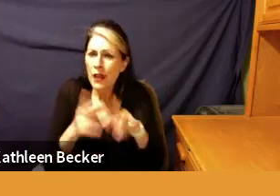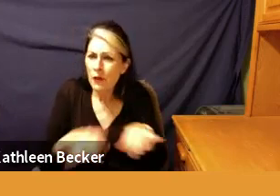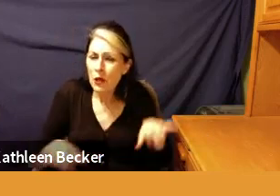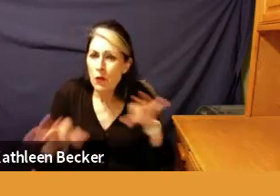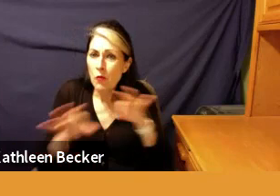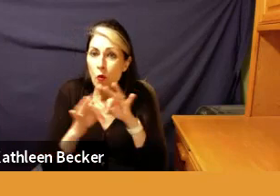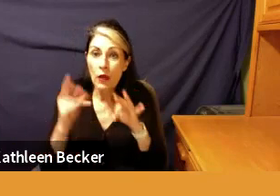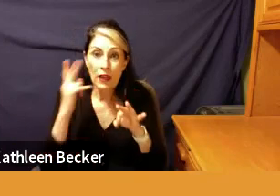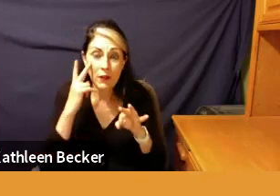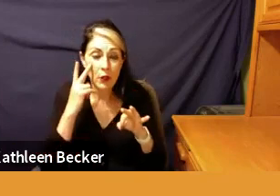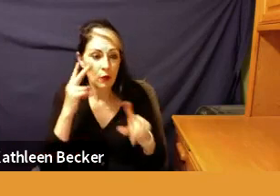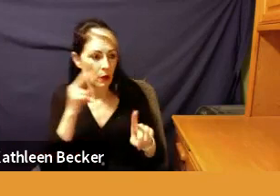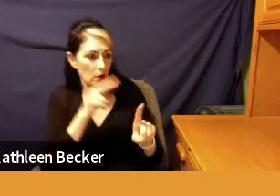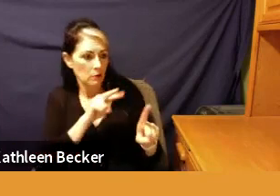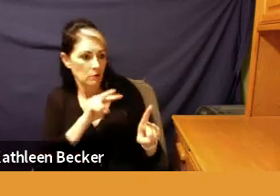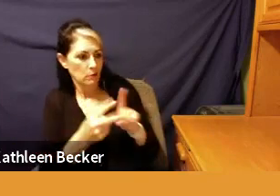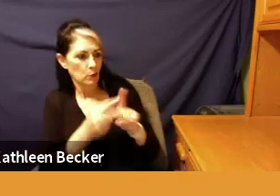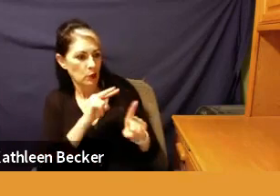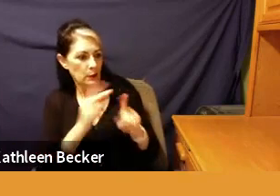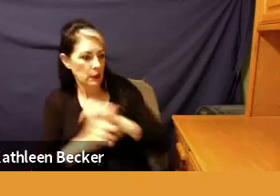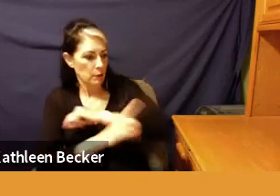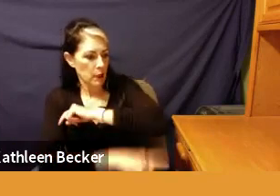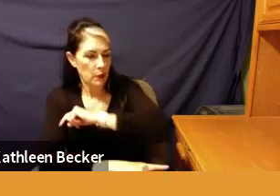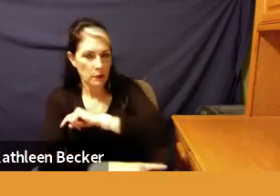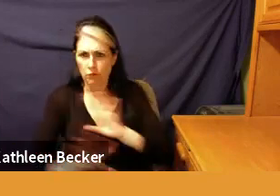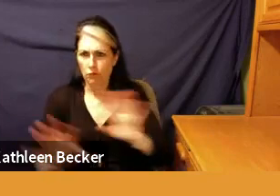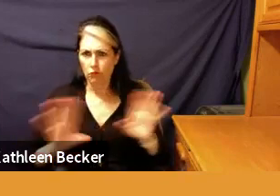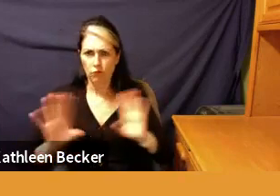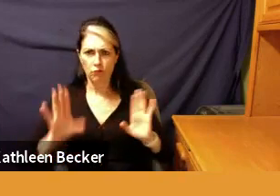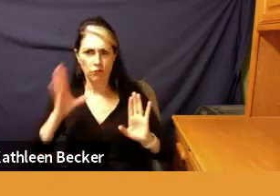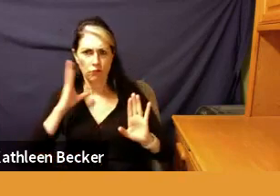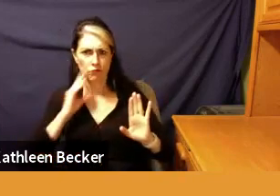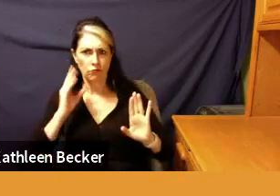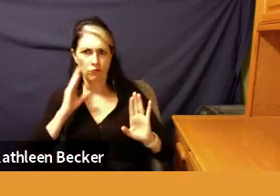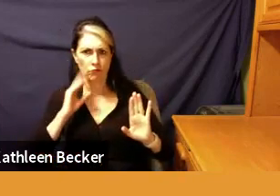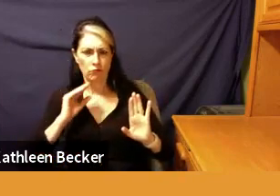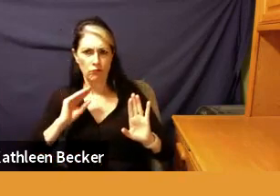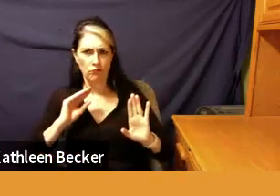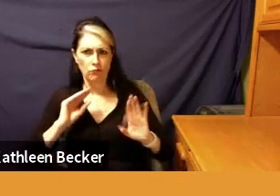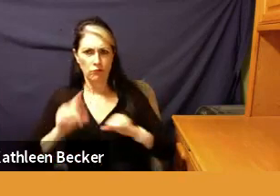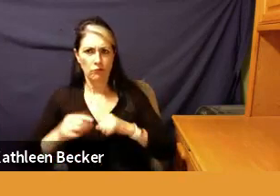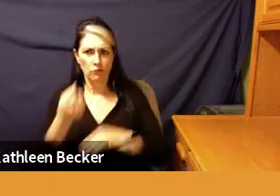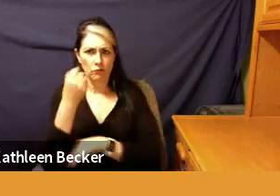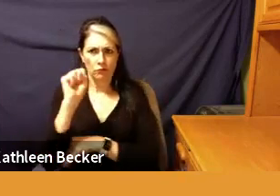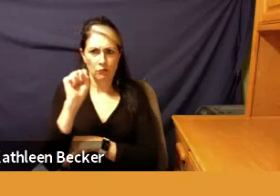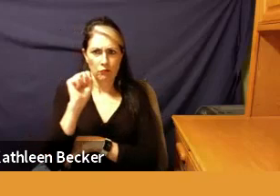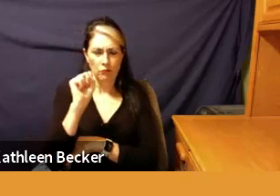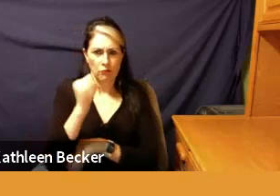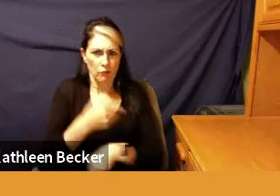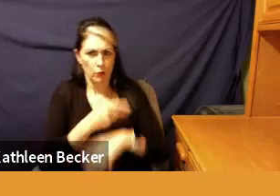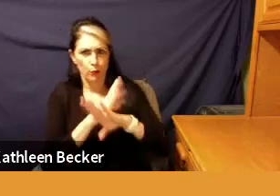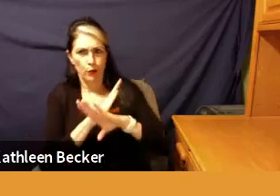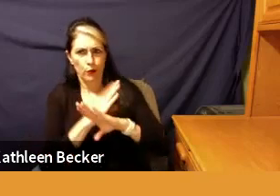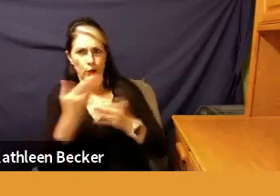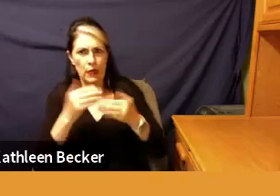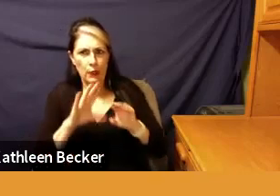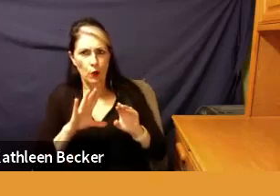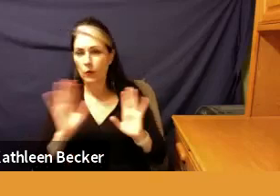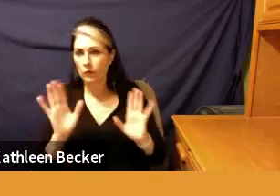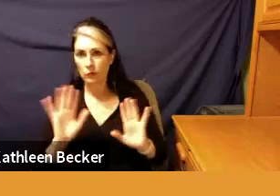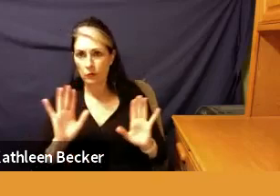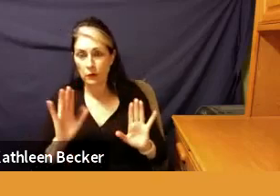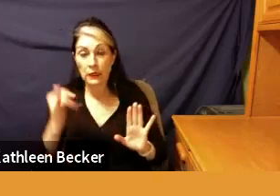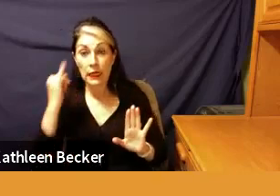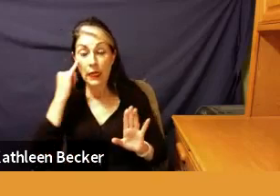seen as a punishment, you're most likely going to experience resistance and for them to be guarded because they don't want to do it. But if